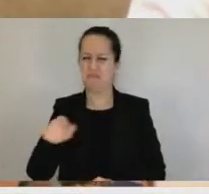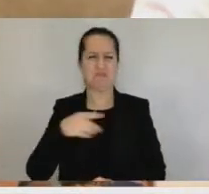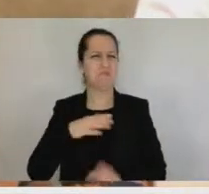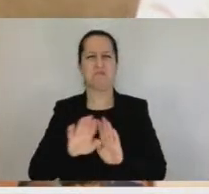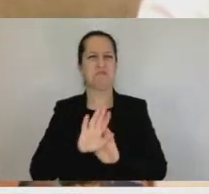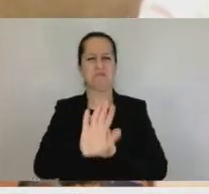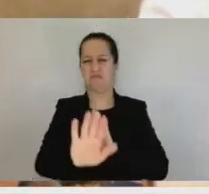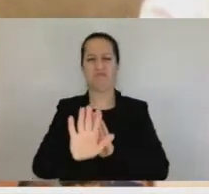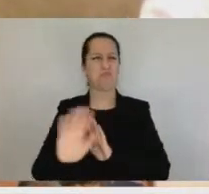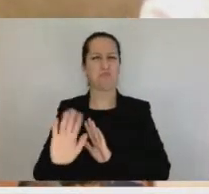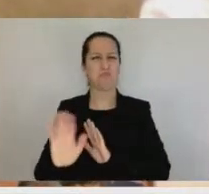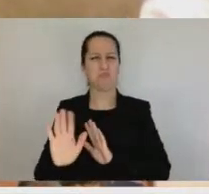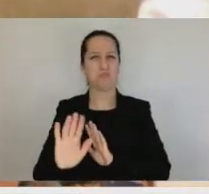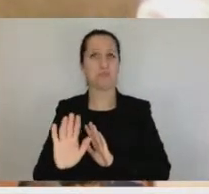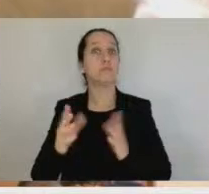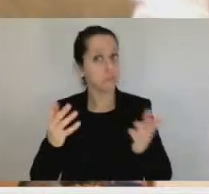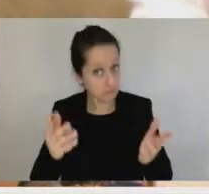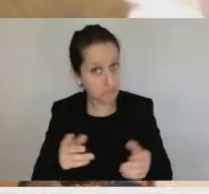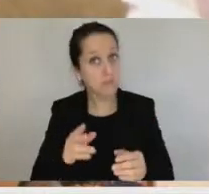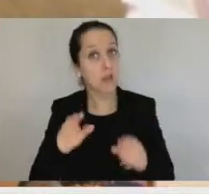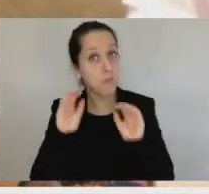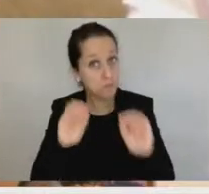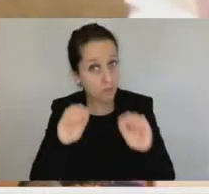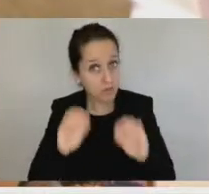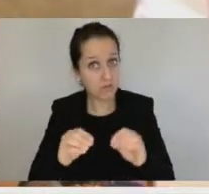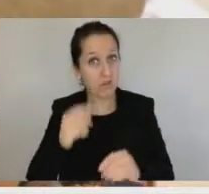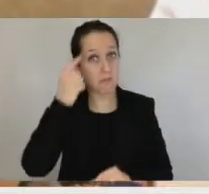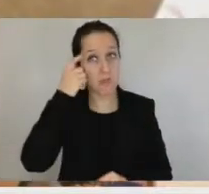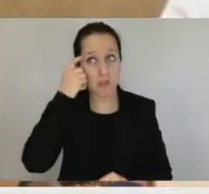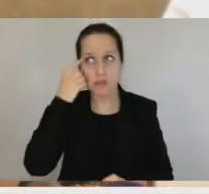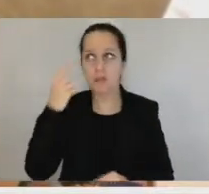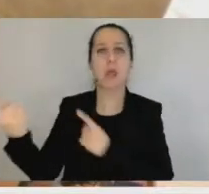criminal sentence. And when some